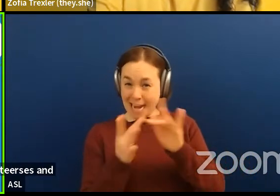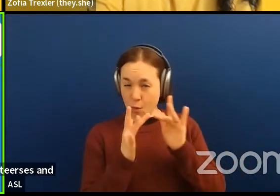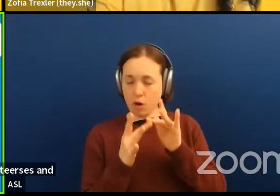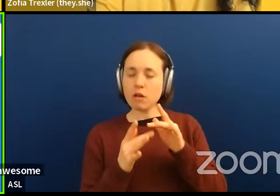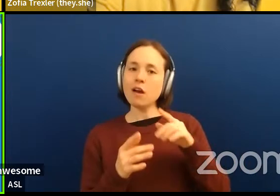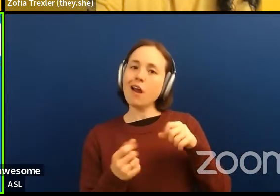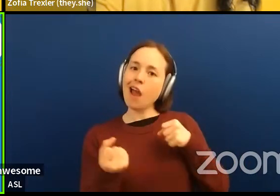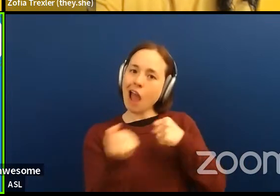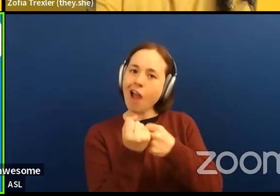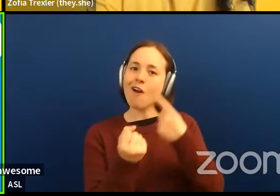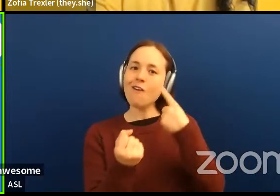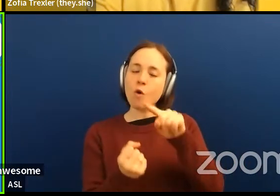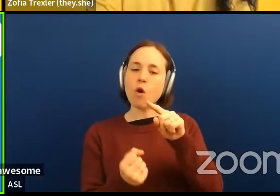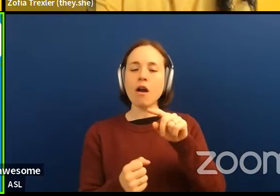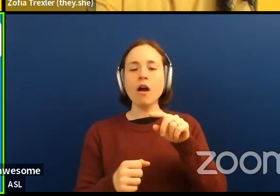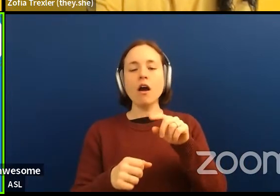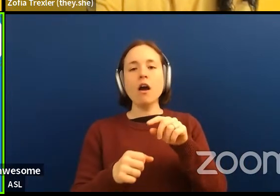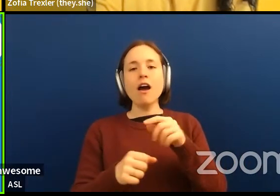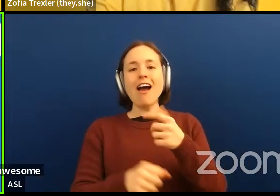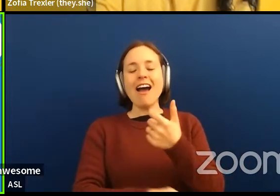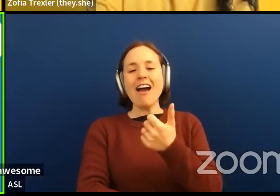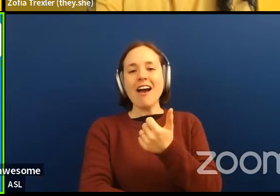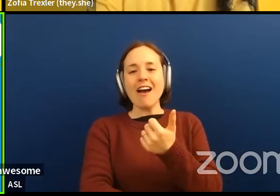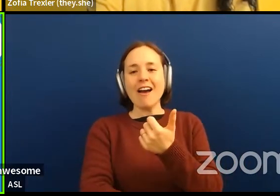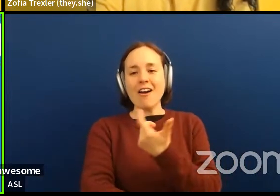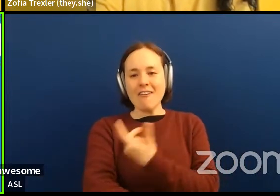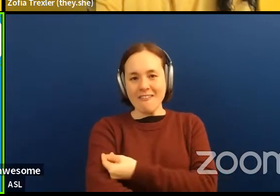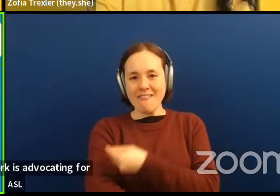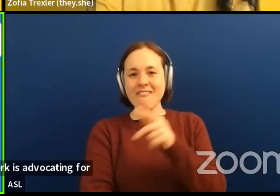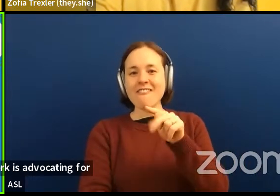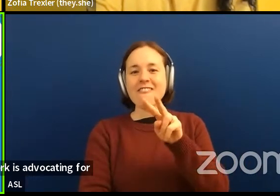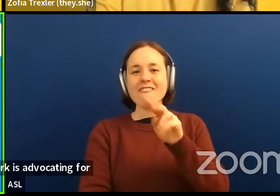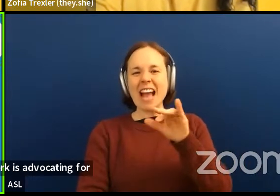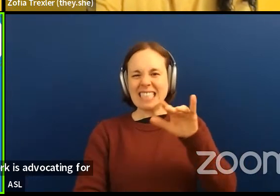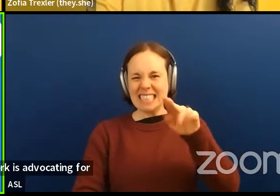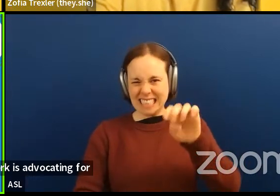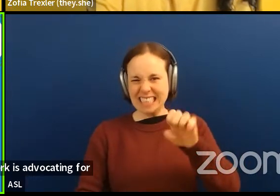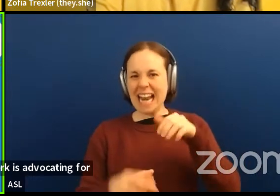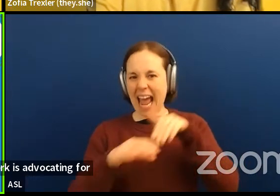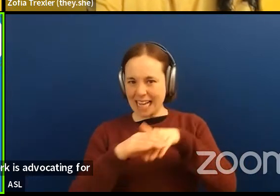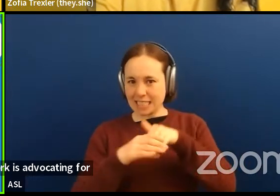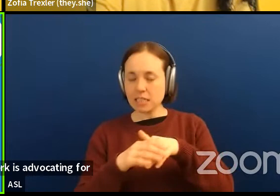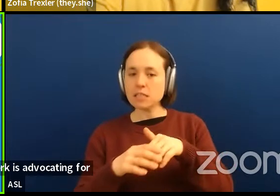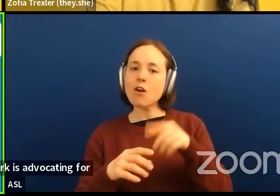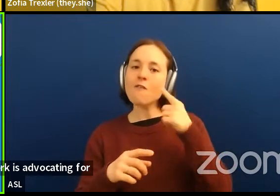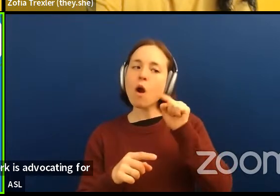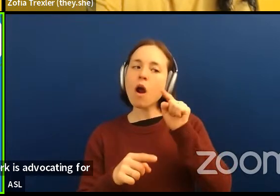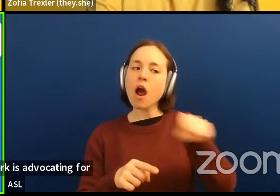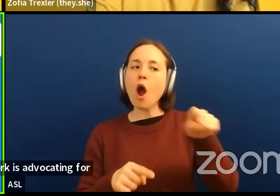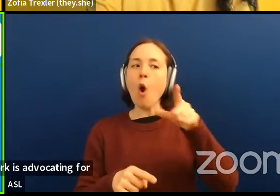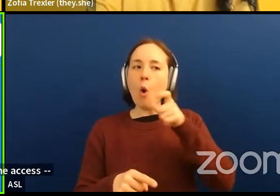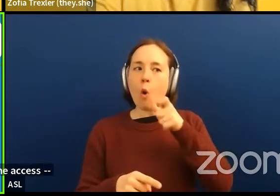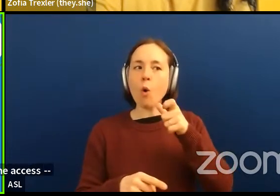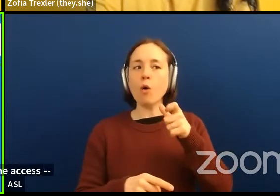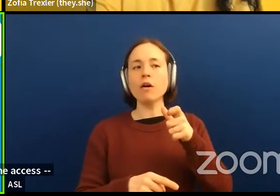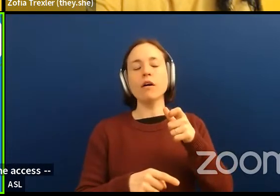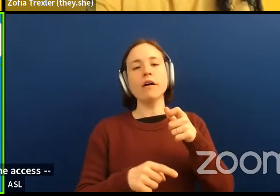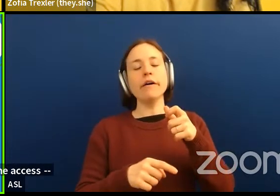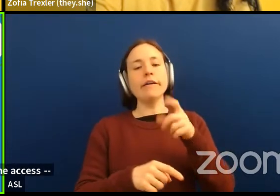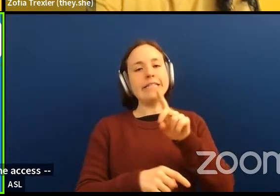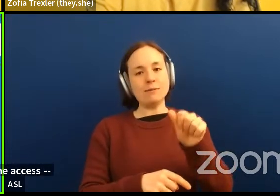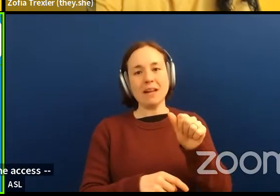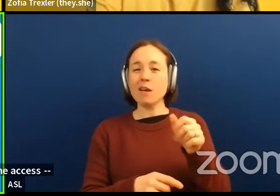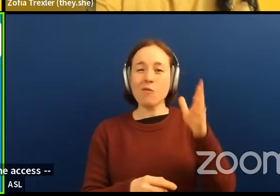for vaccine access for individuals with disabilities, that when they were not prioritizing individuals